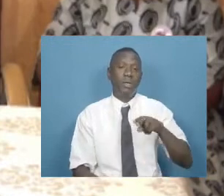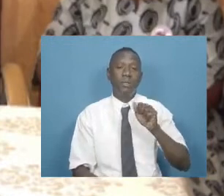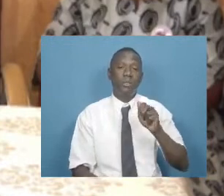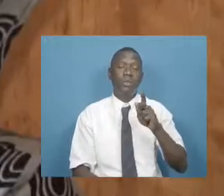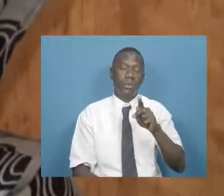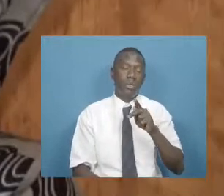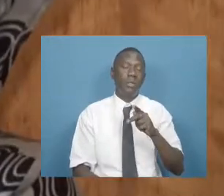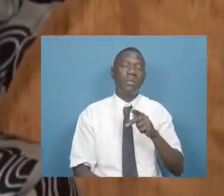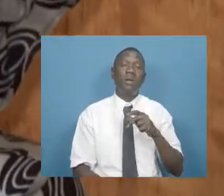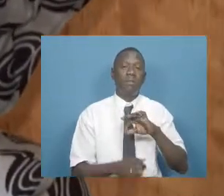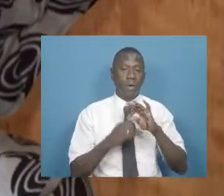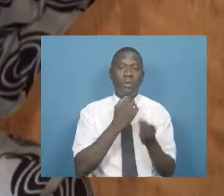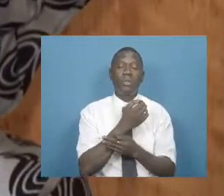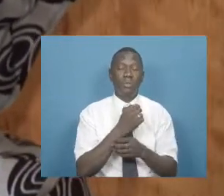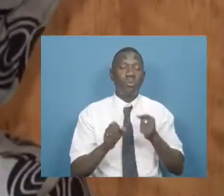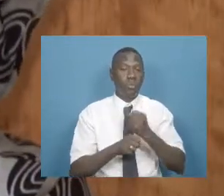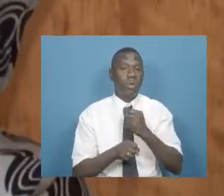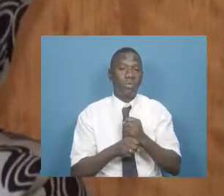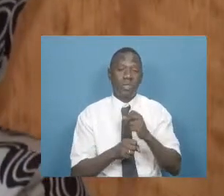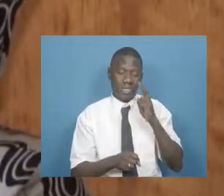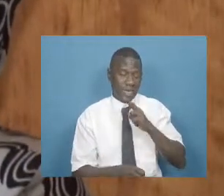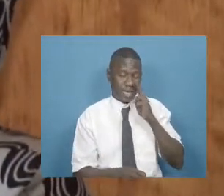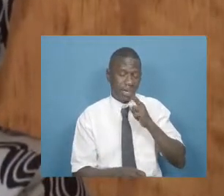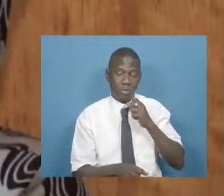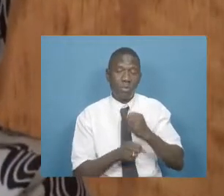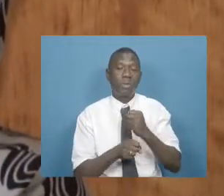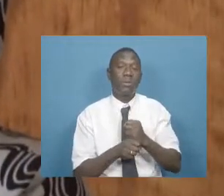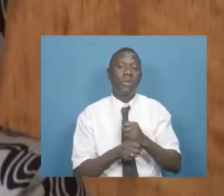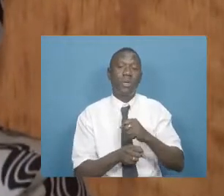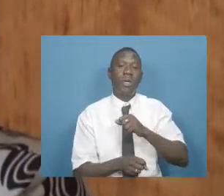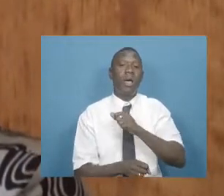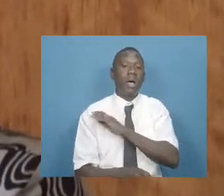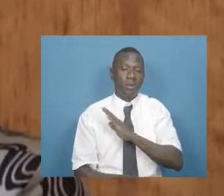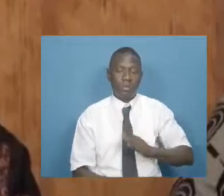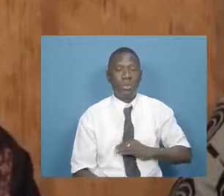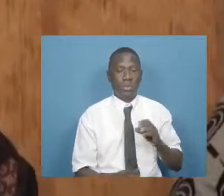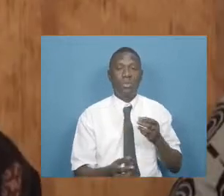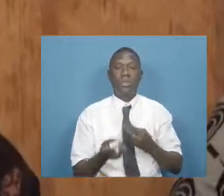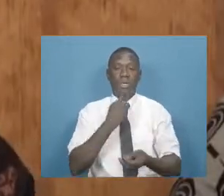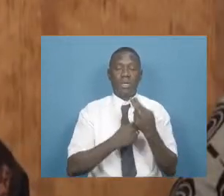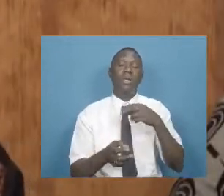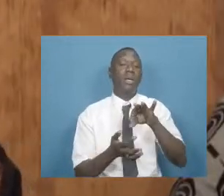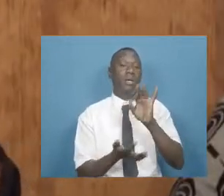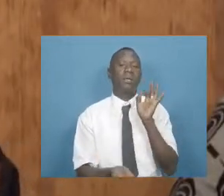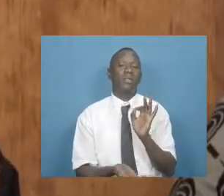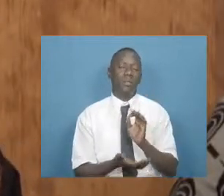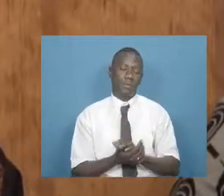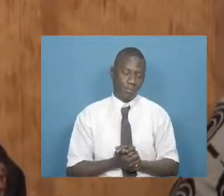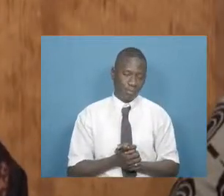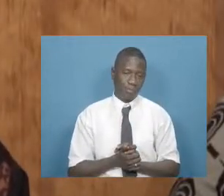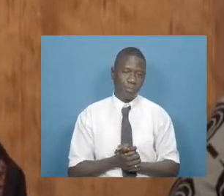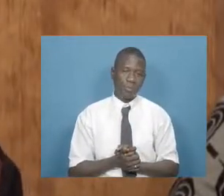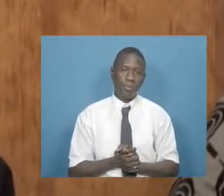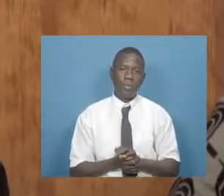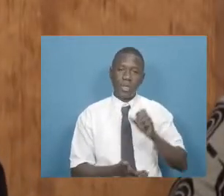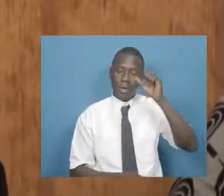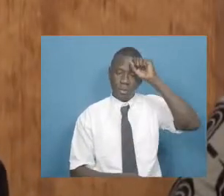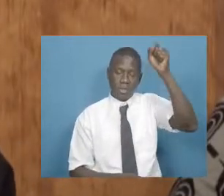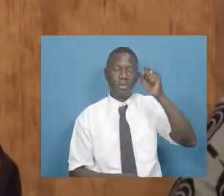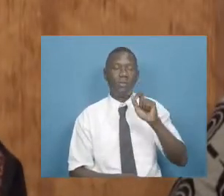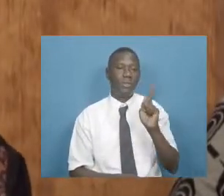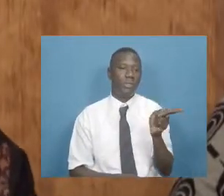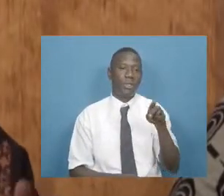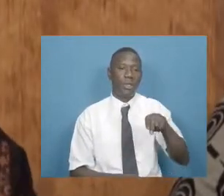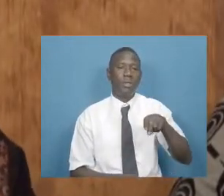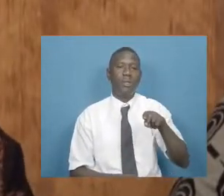Barrow is re-elected. It's not only us, but together with others. Here is Seni Mane, the president of Jinkon